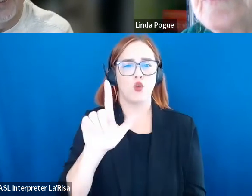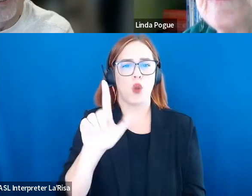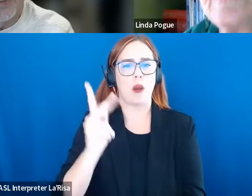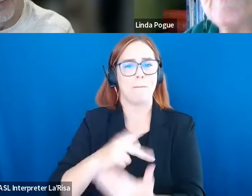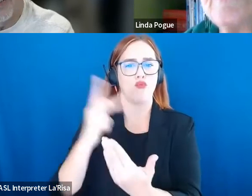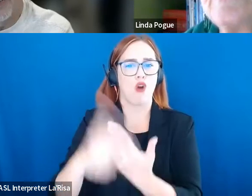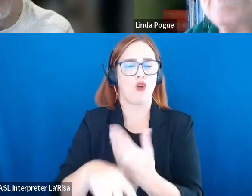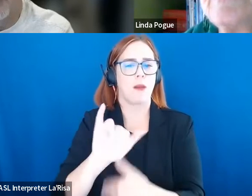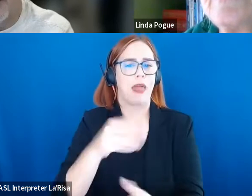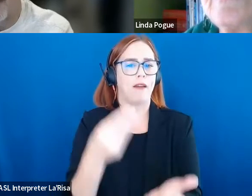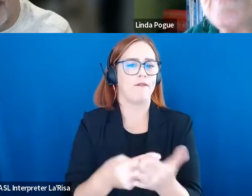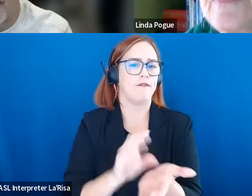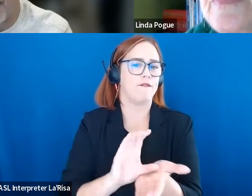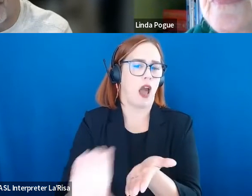funds